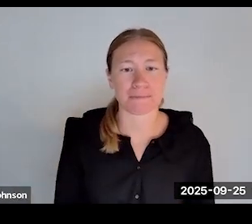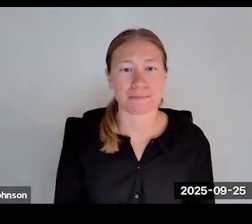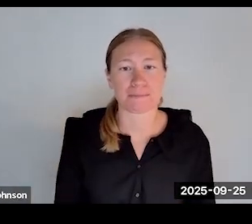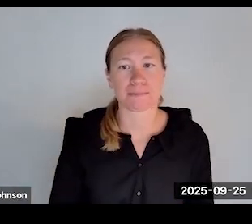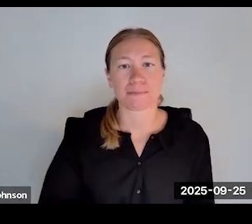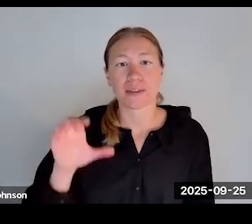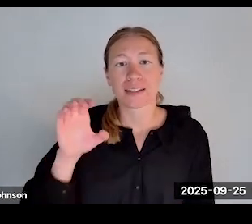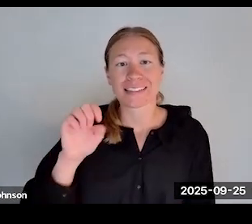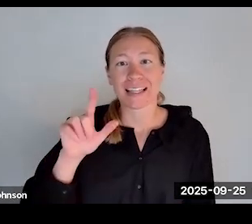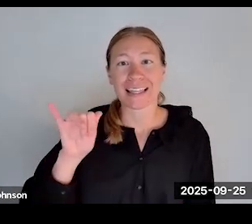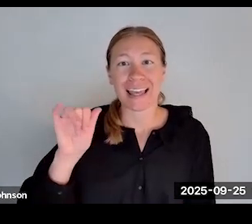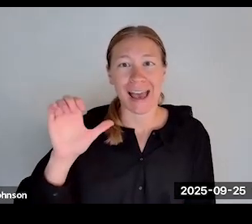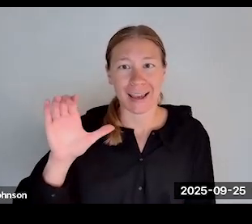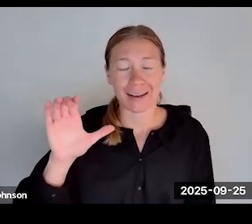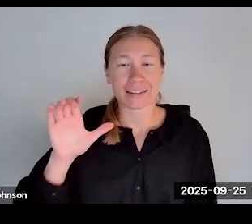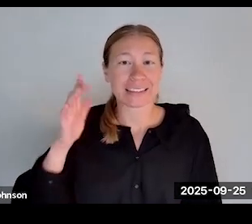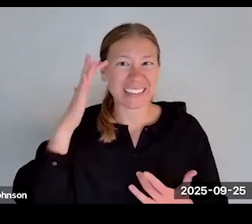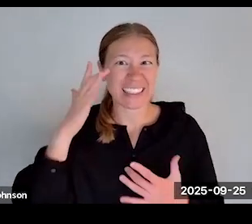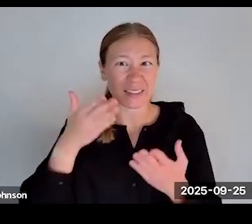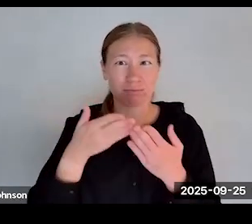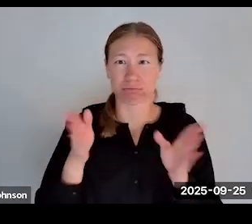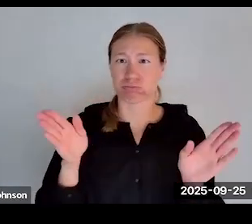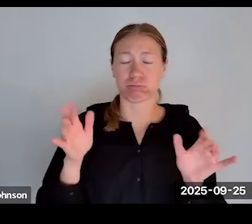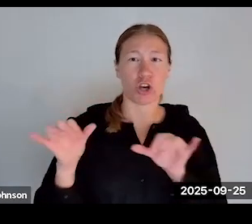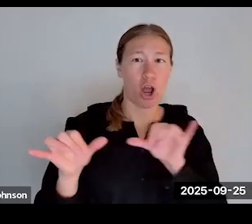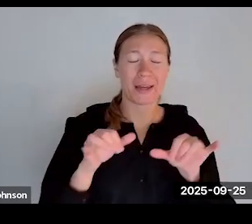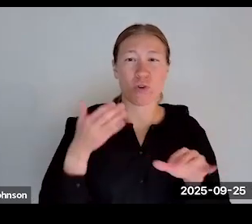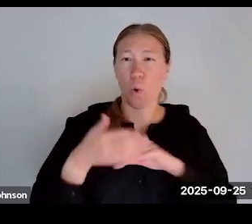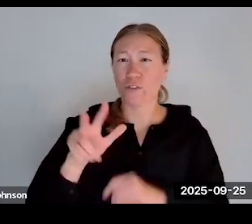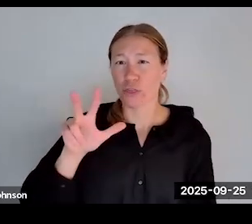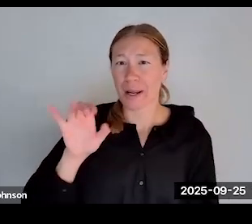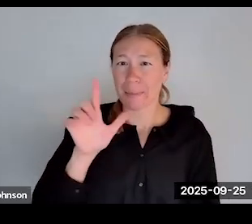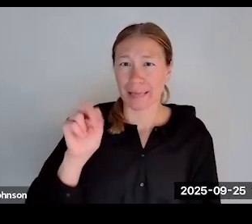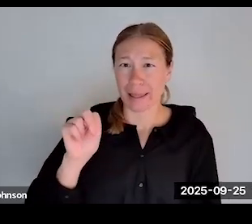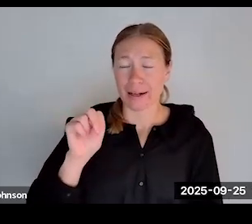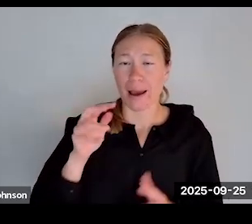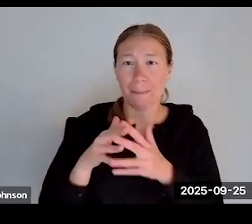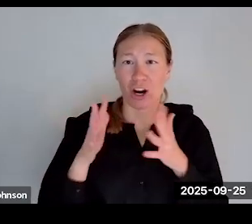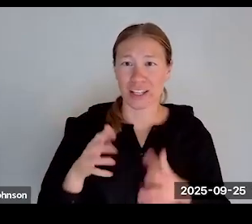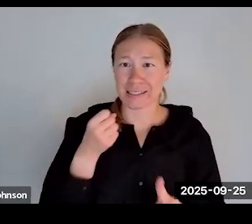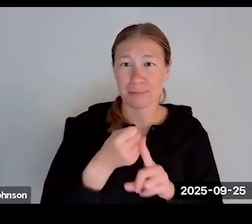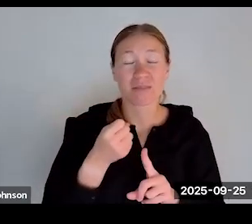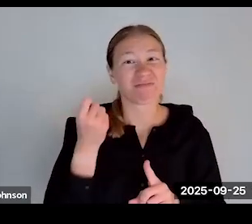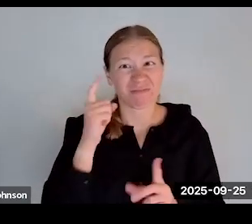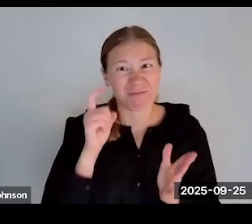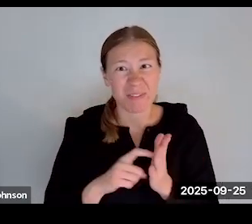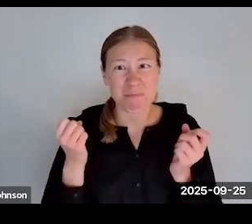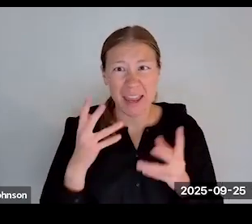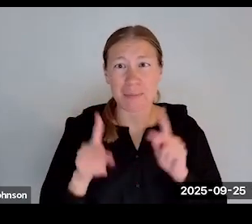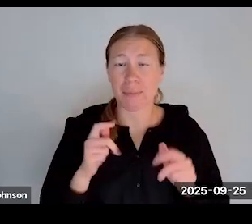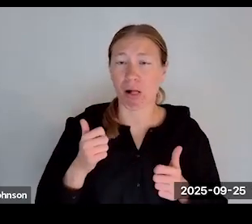Celiac disease is also widespread, with over 3 million Americans impacted, though many go years before receiving a